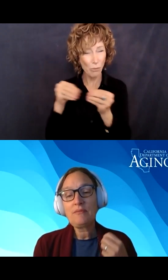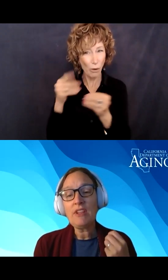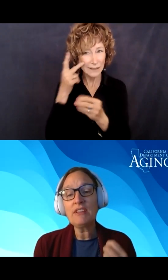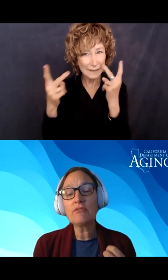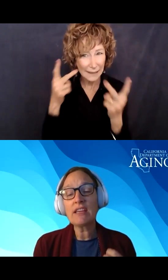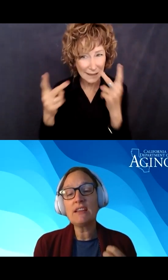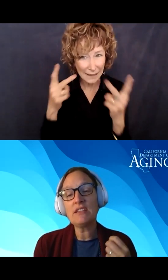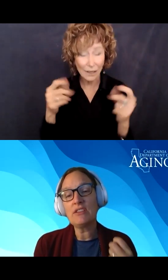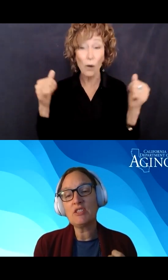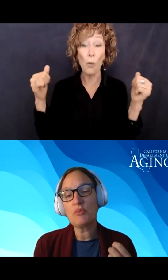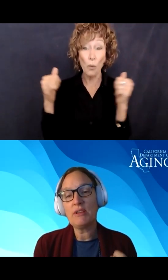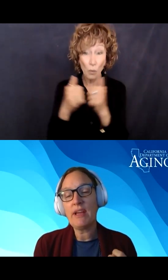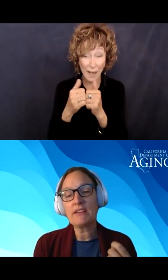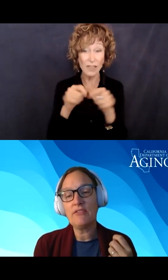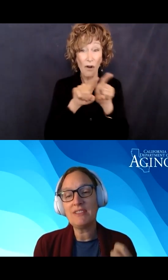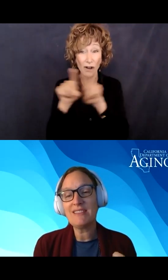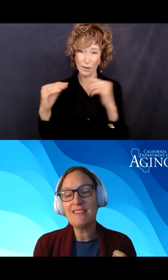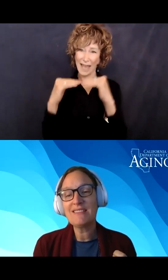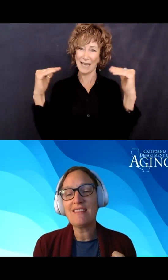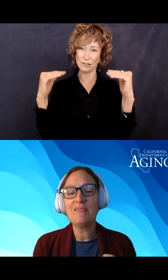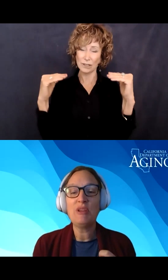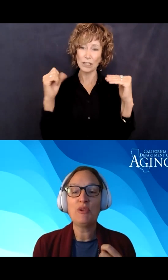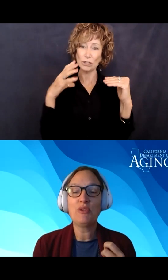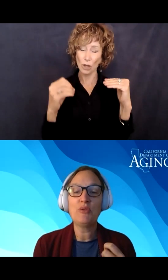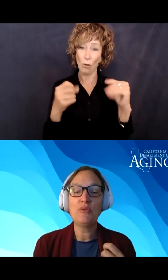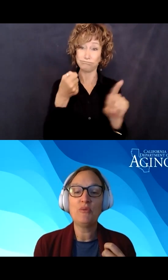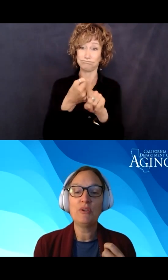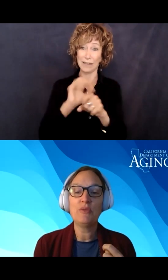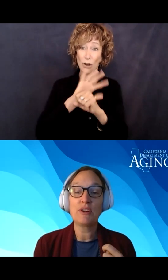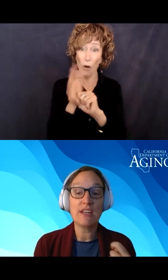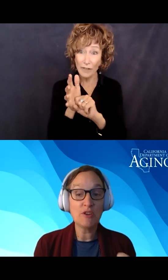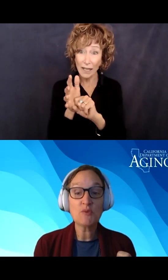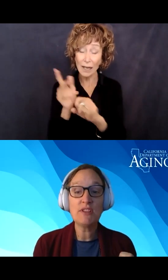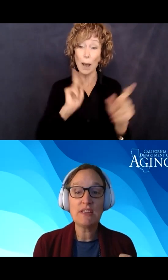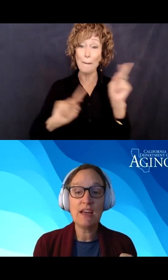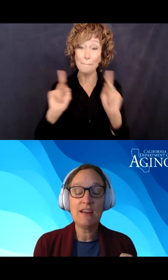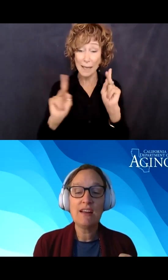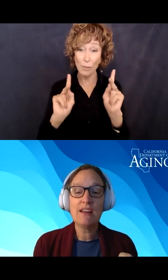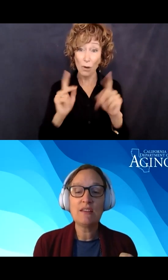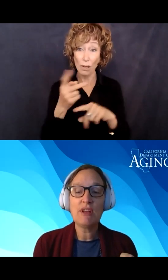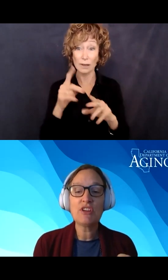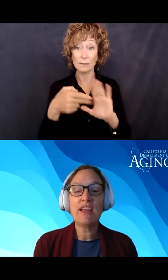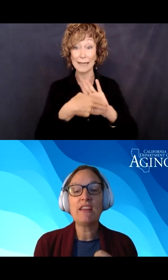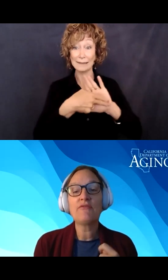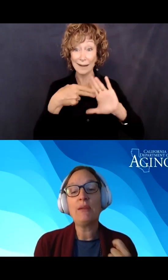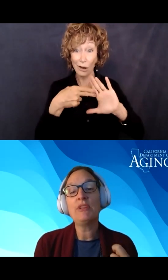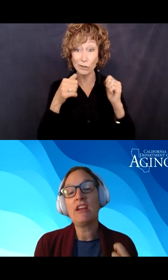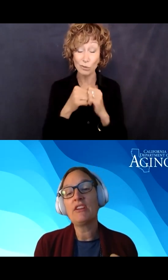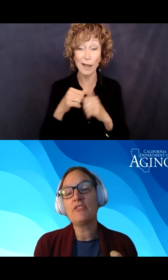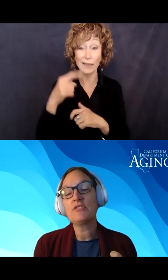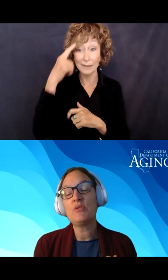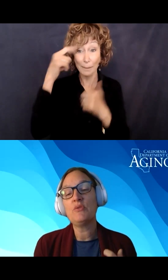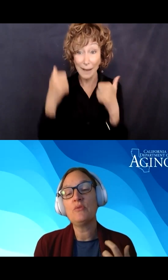in, recognizing the disparate impact of the disease on people who are diagnosed with dementia and